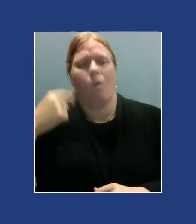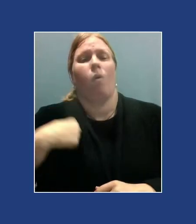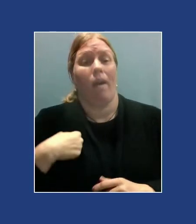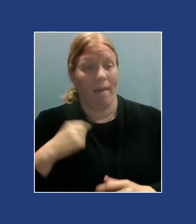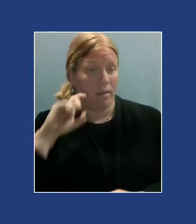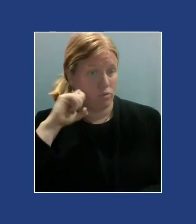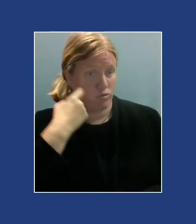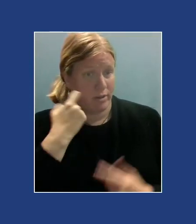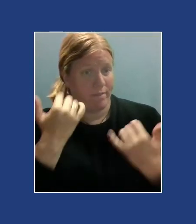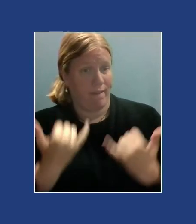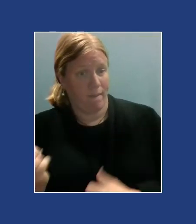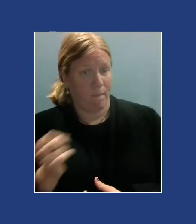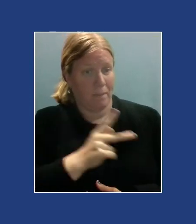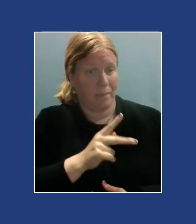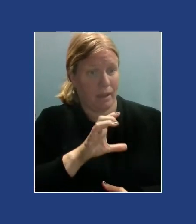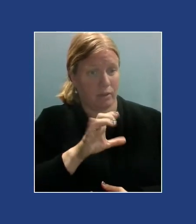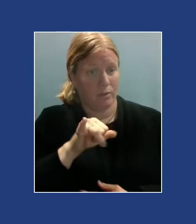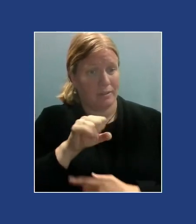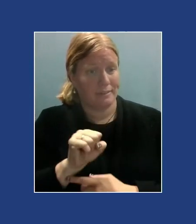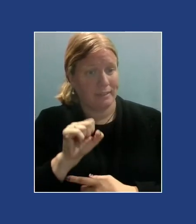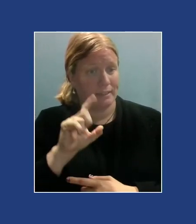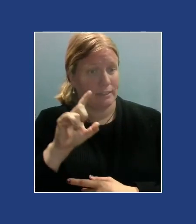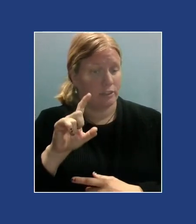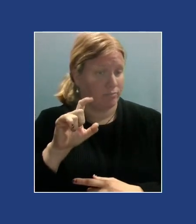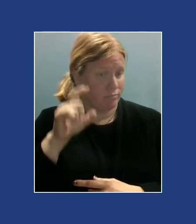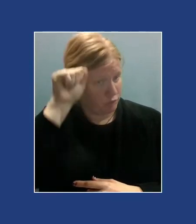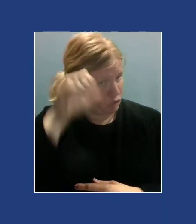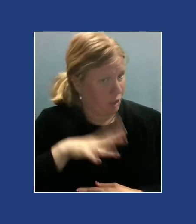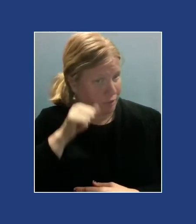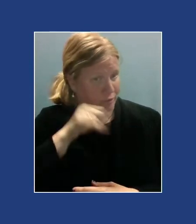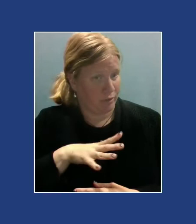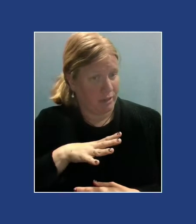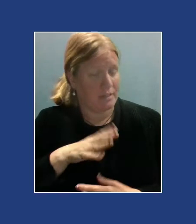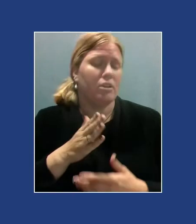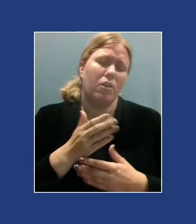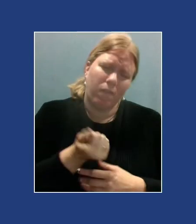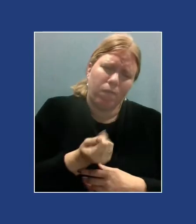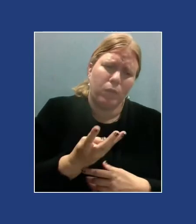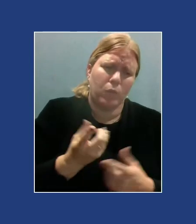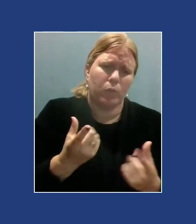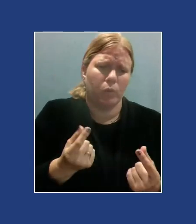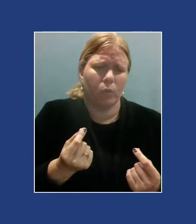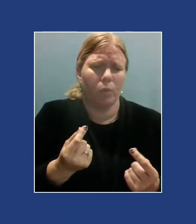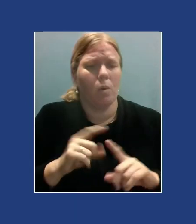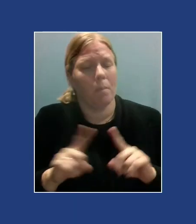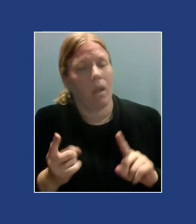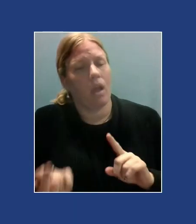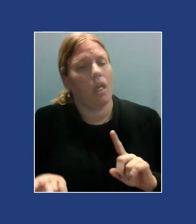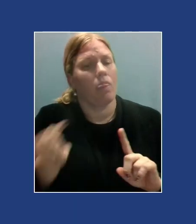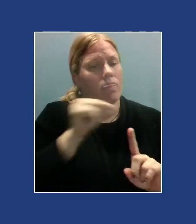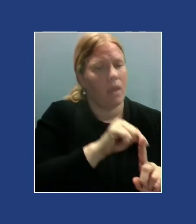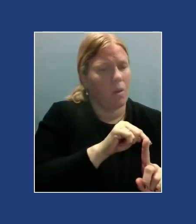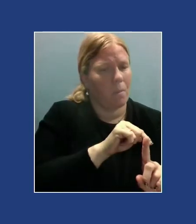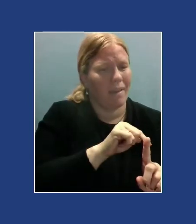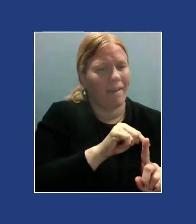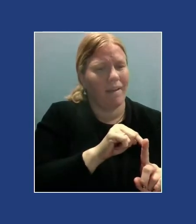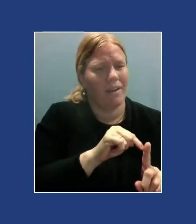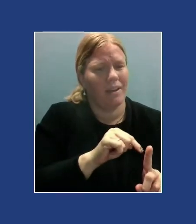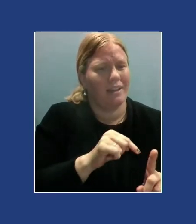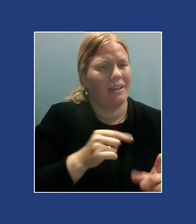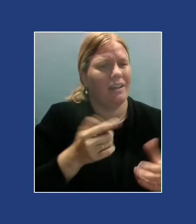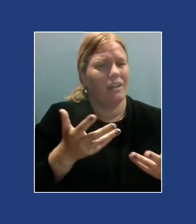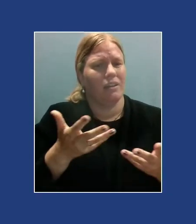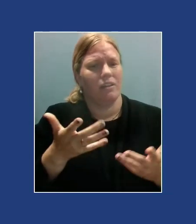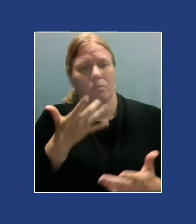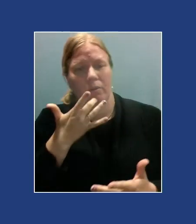as well. And among people who do go back to identifying as cisgender, regret of having undergone gender affirmation, including medical